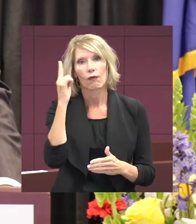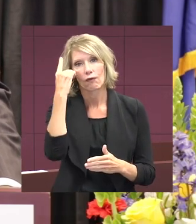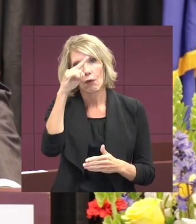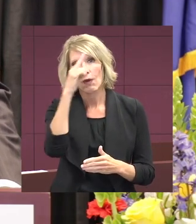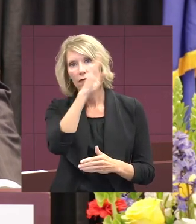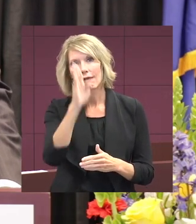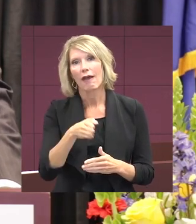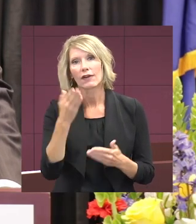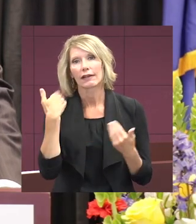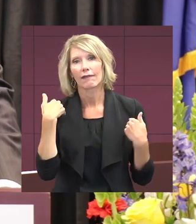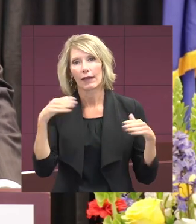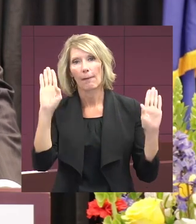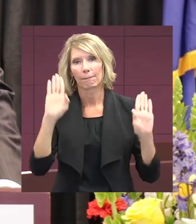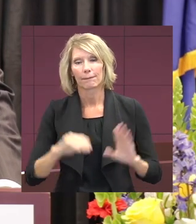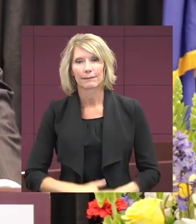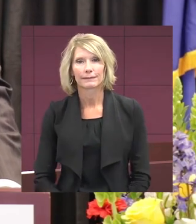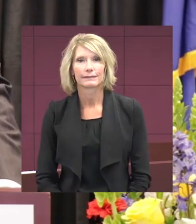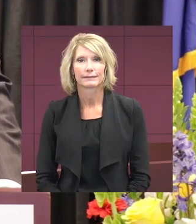up,